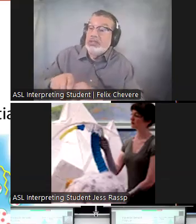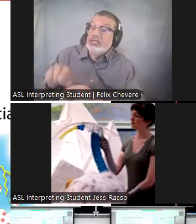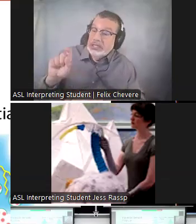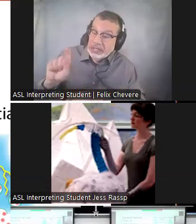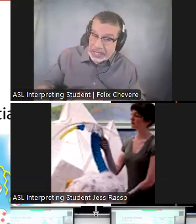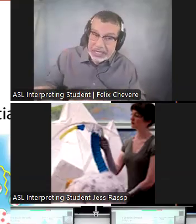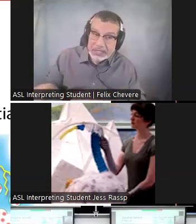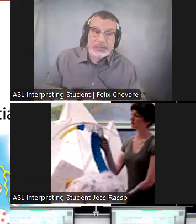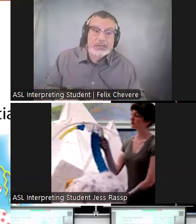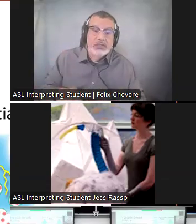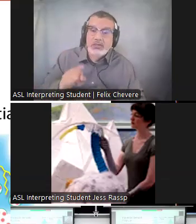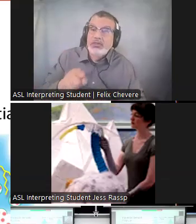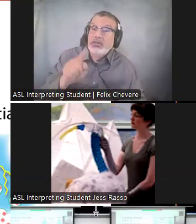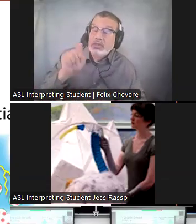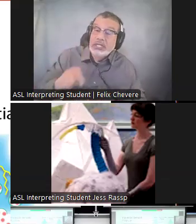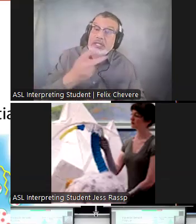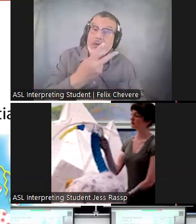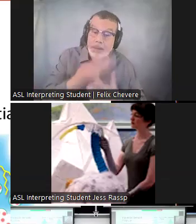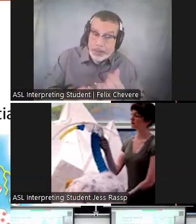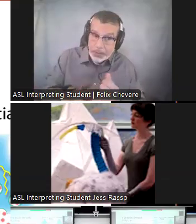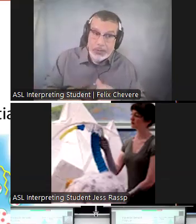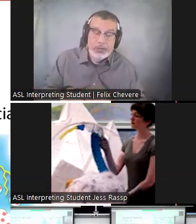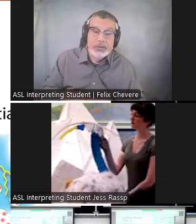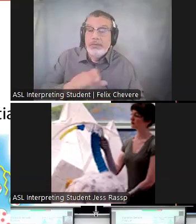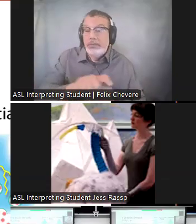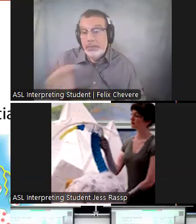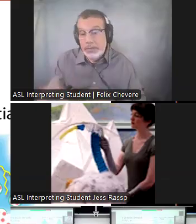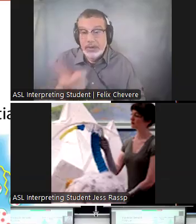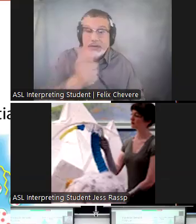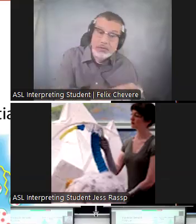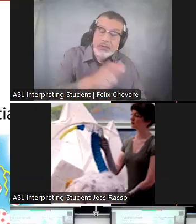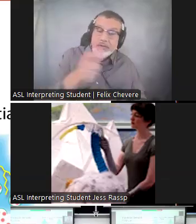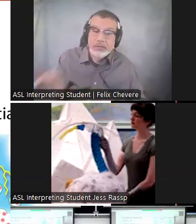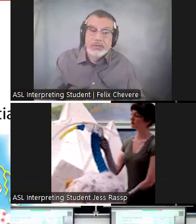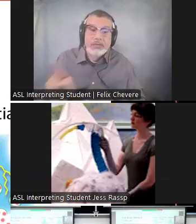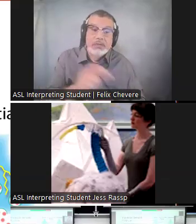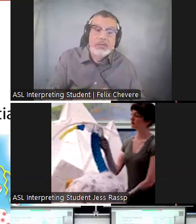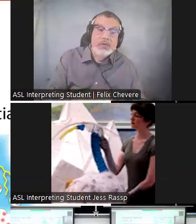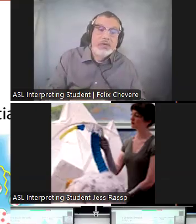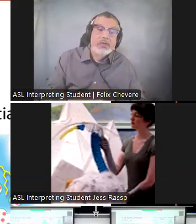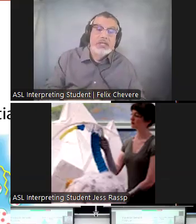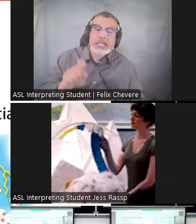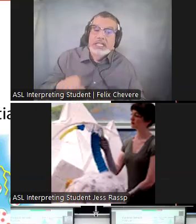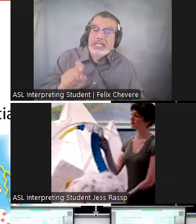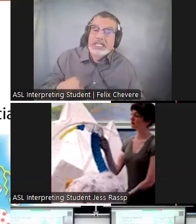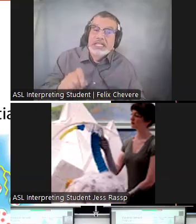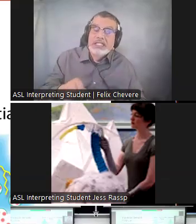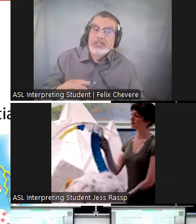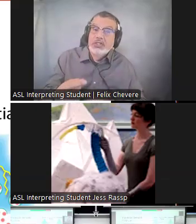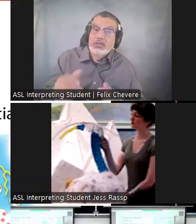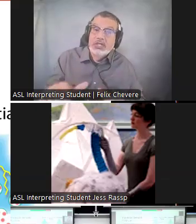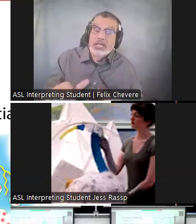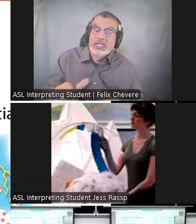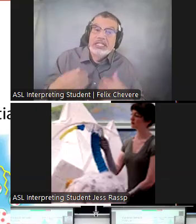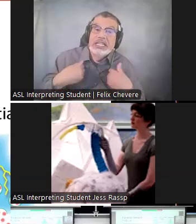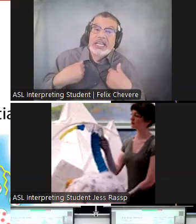have this back and forth between these two in order to have healthy